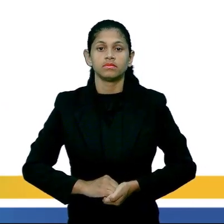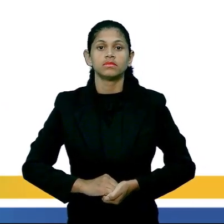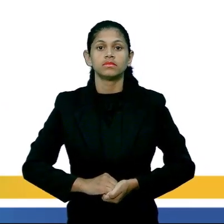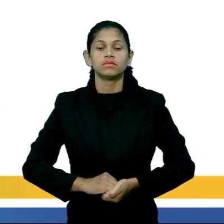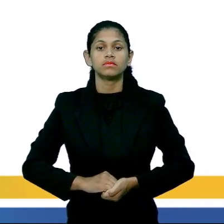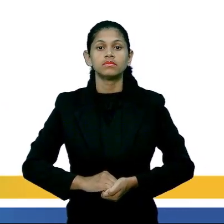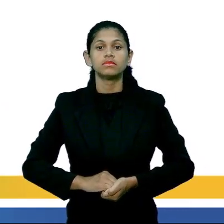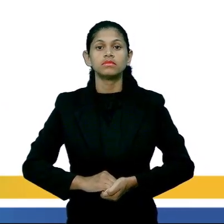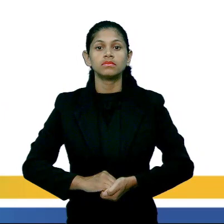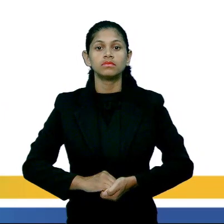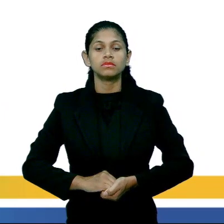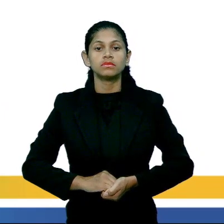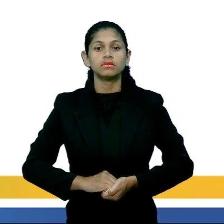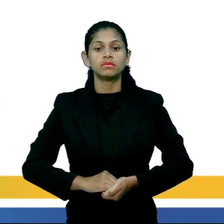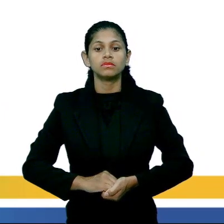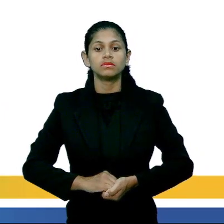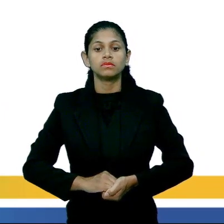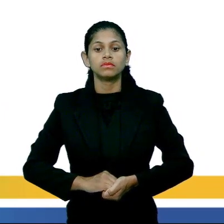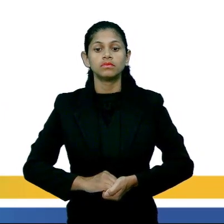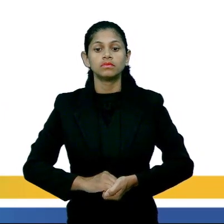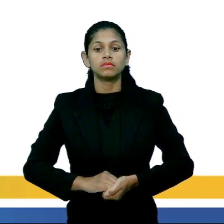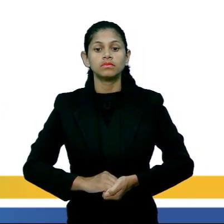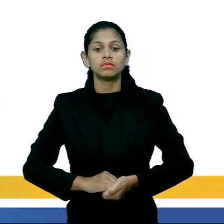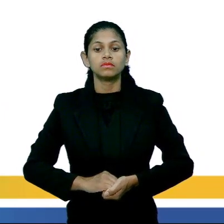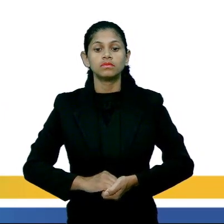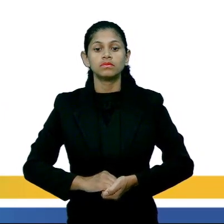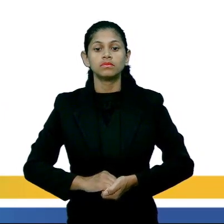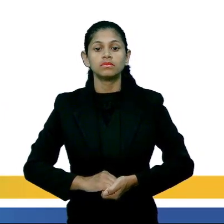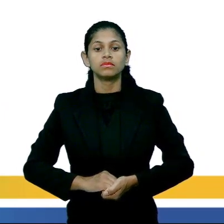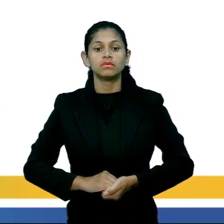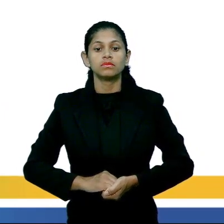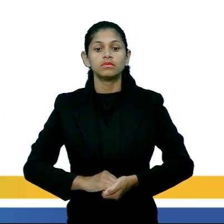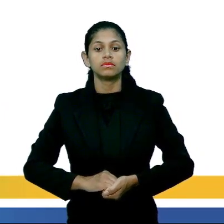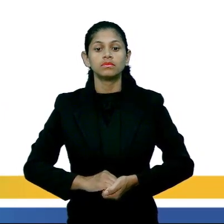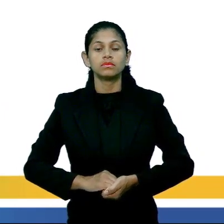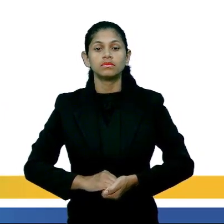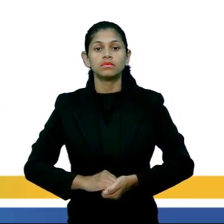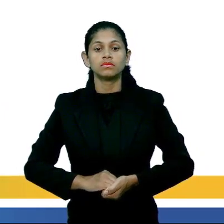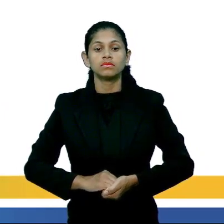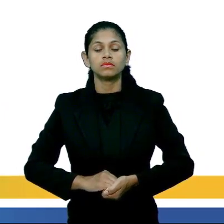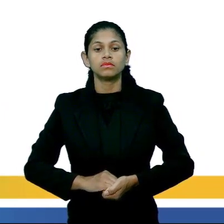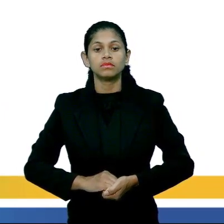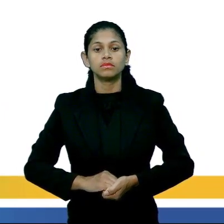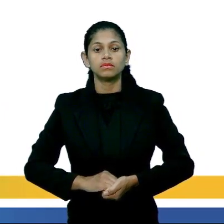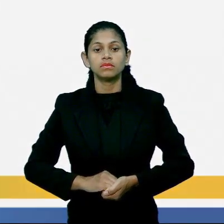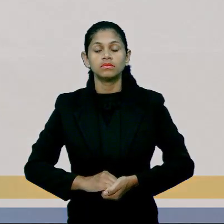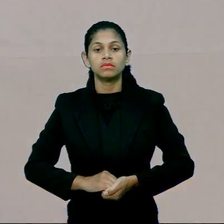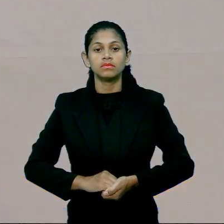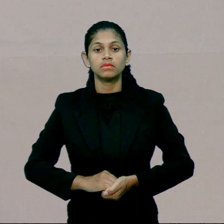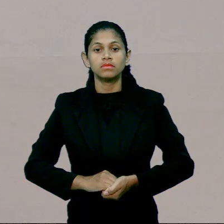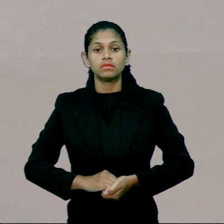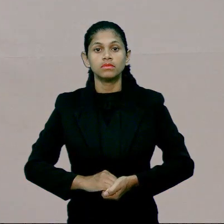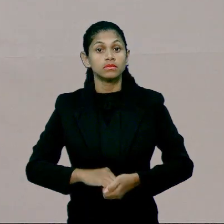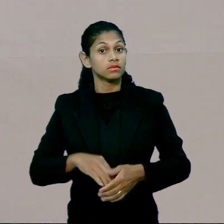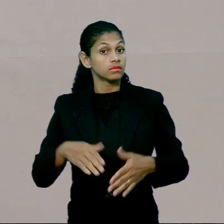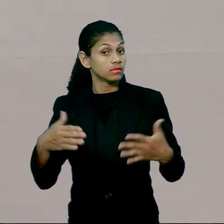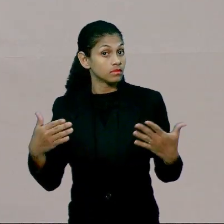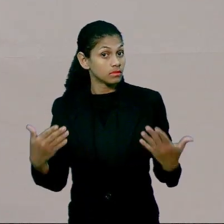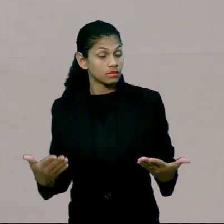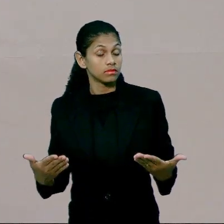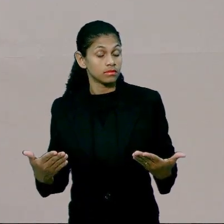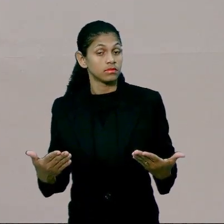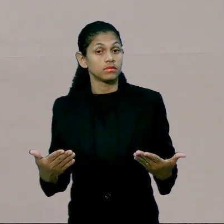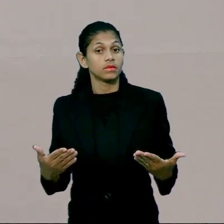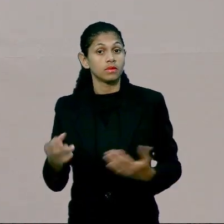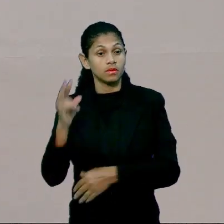current English skills are sufficient for success on the job. Então, vocês